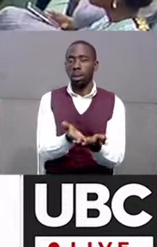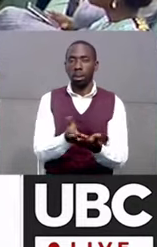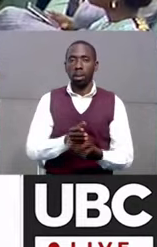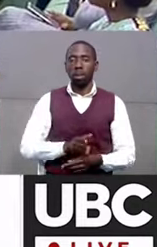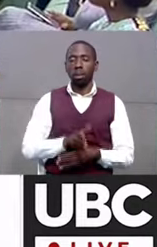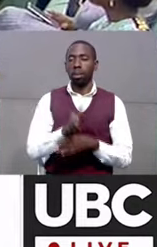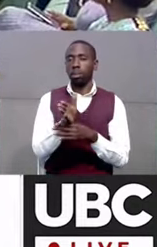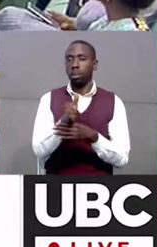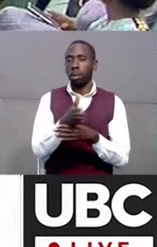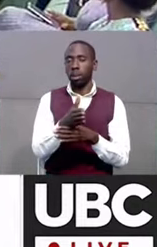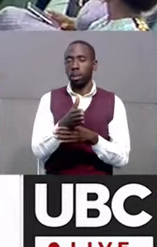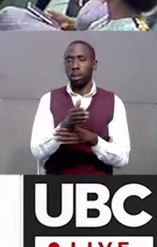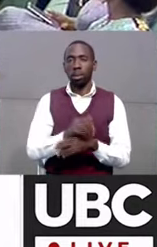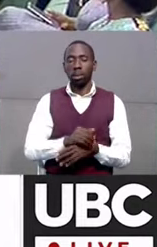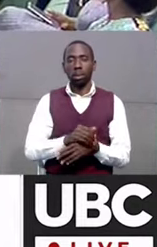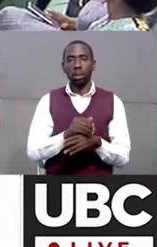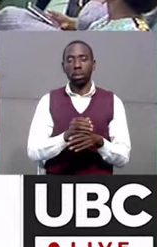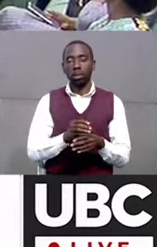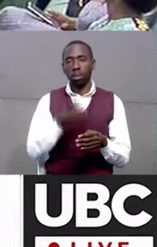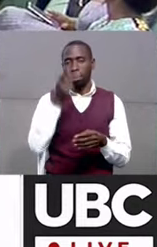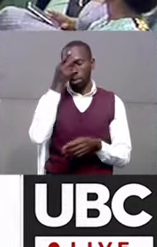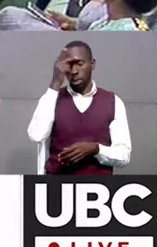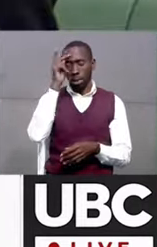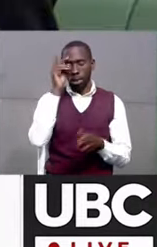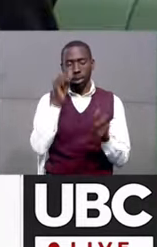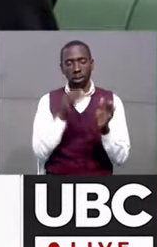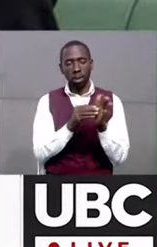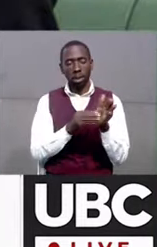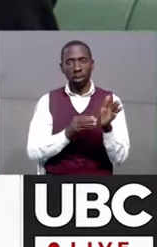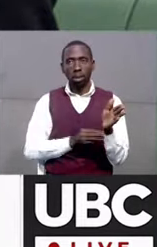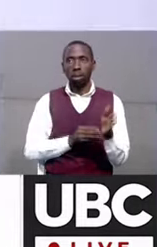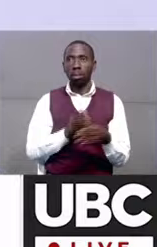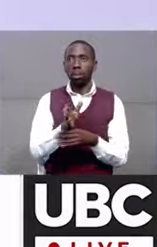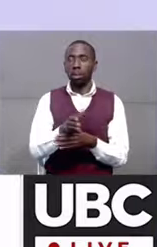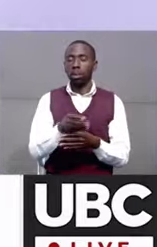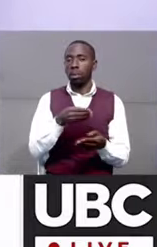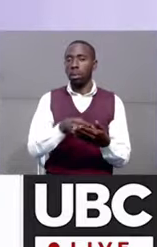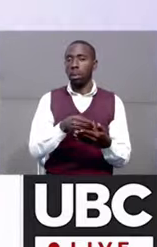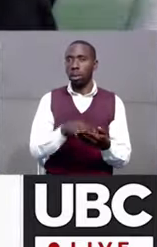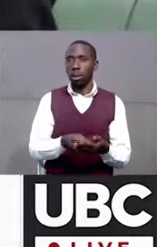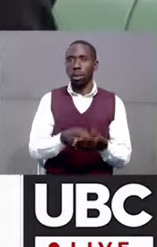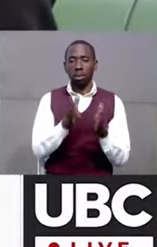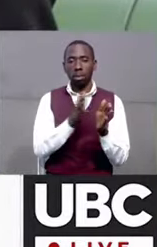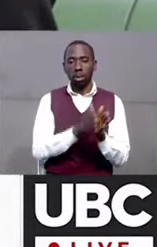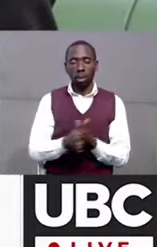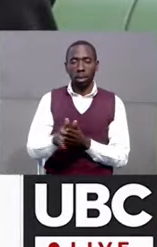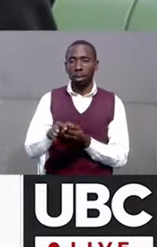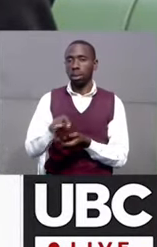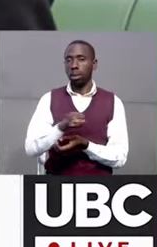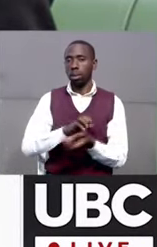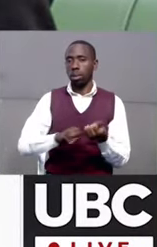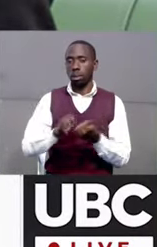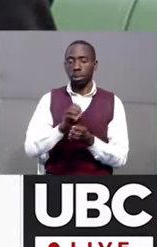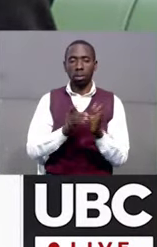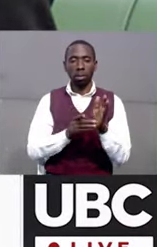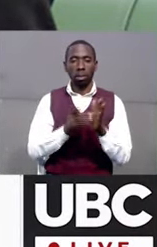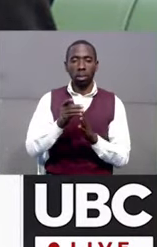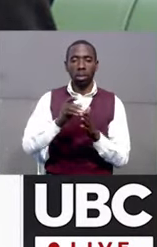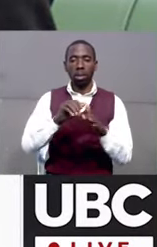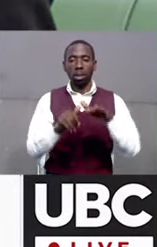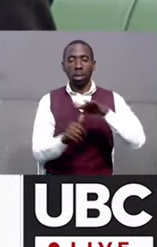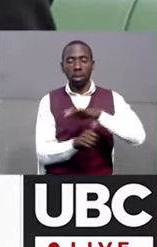Ministerial Policy Statement for Minister of Finance, Planning and Economic Development under vote